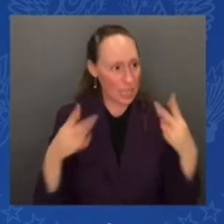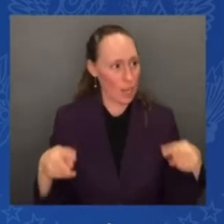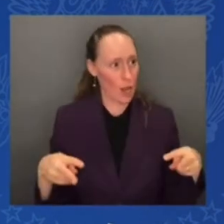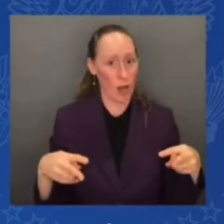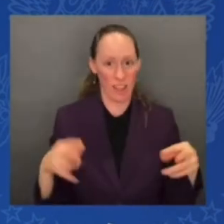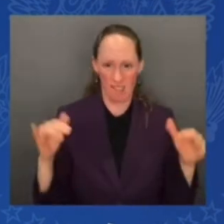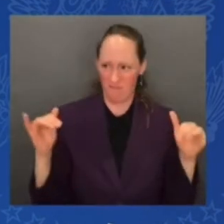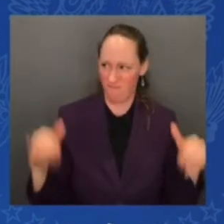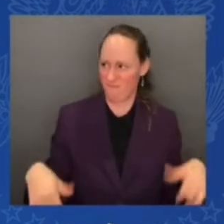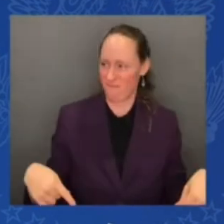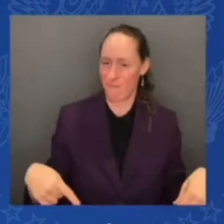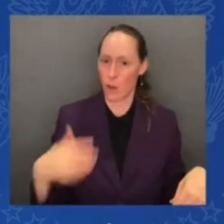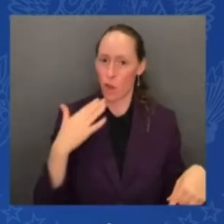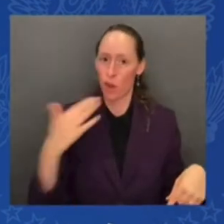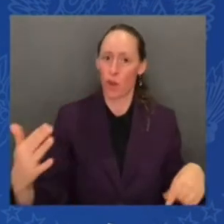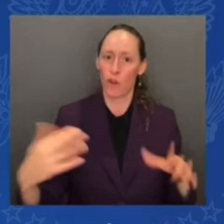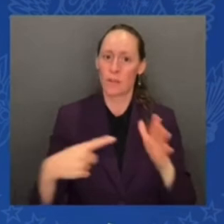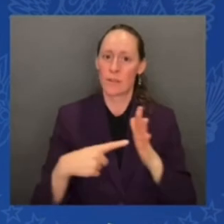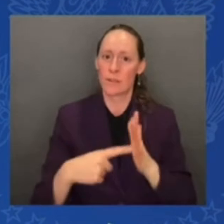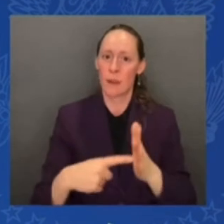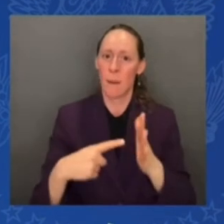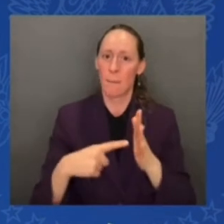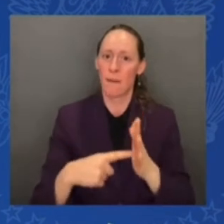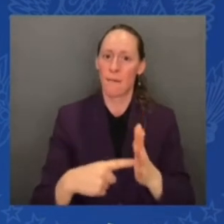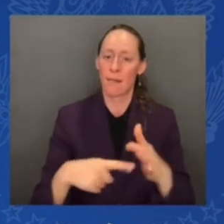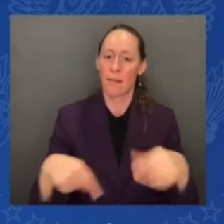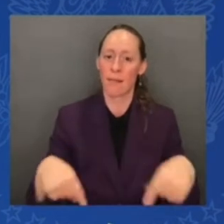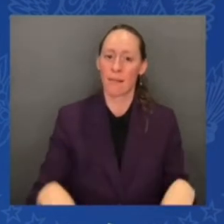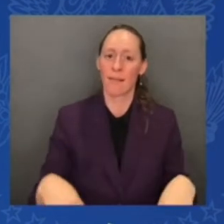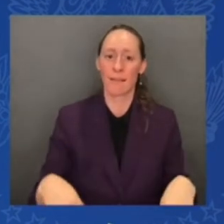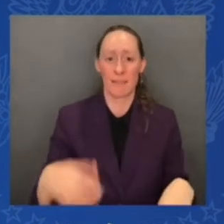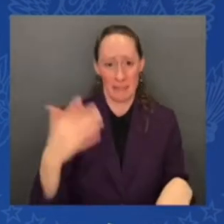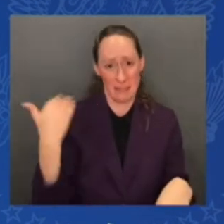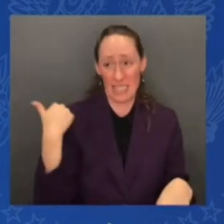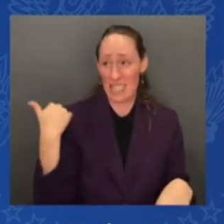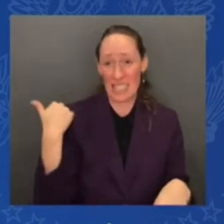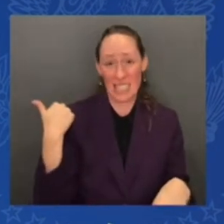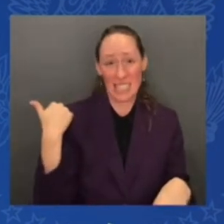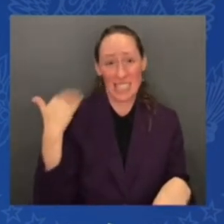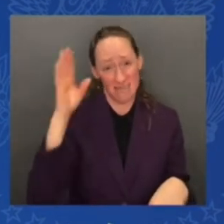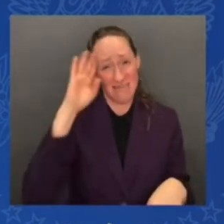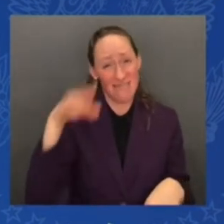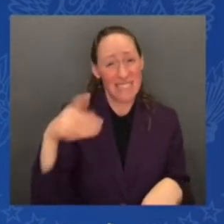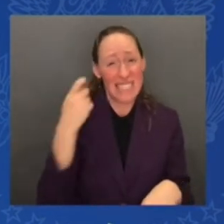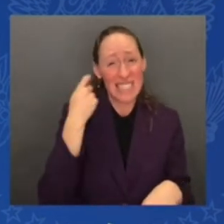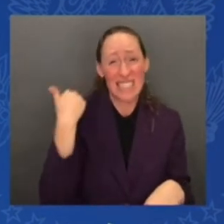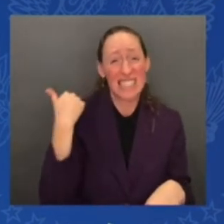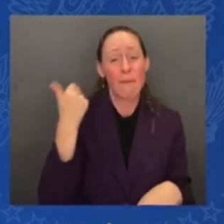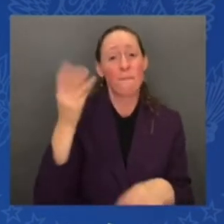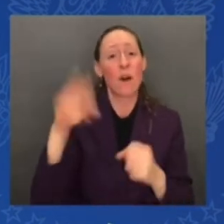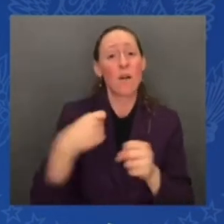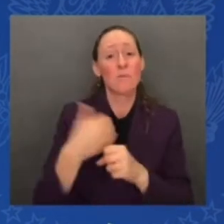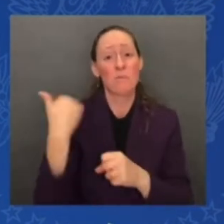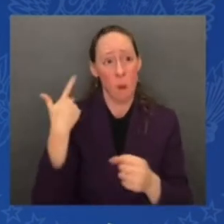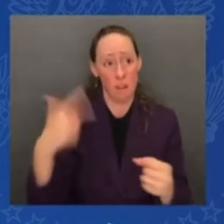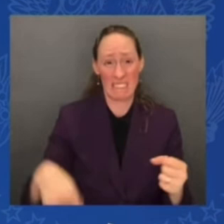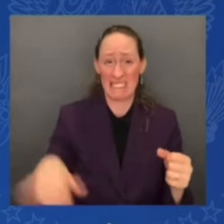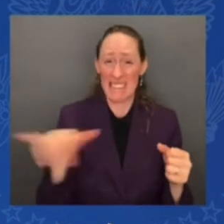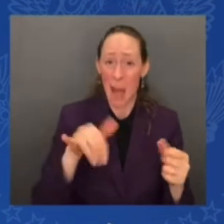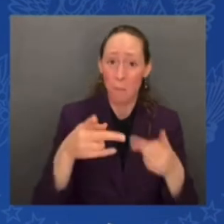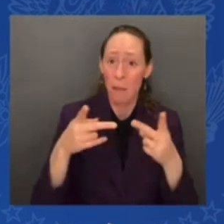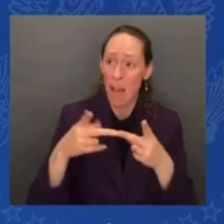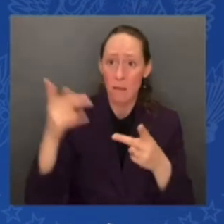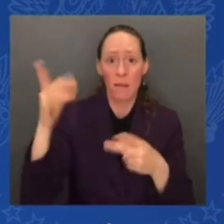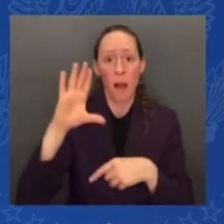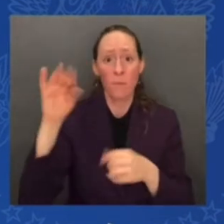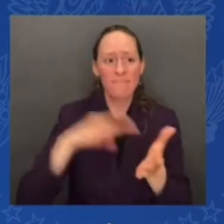in them. So we passed this significant climate legislation. Not only it moves us away from fossil fuels to